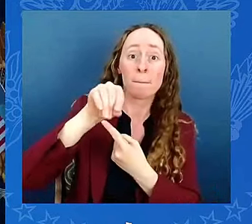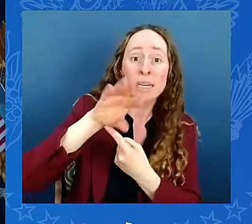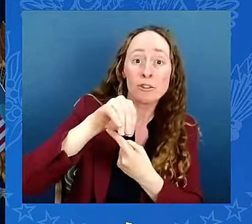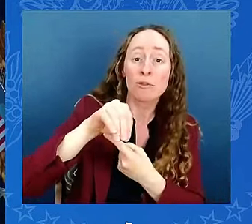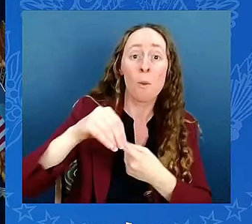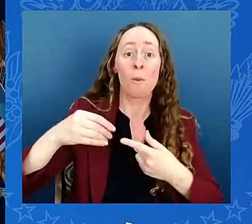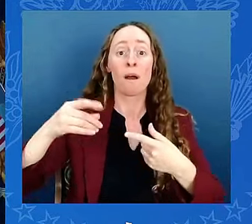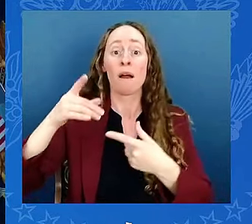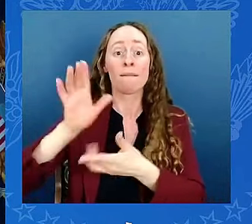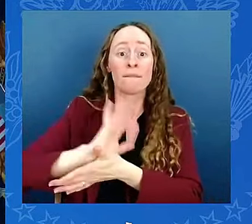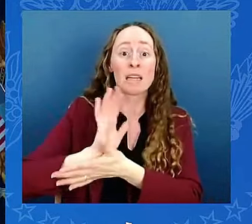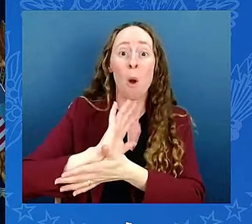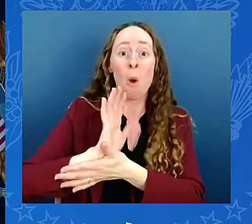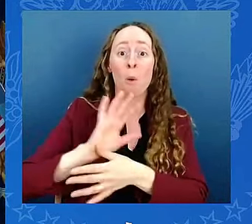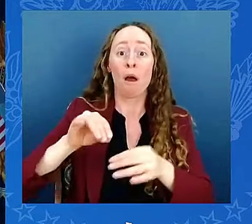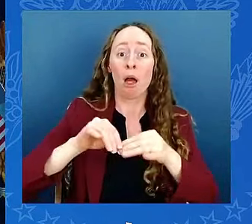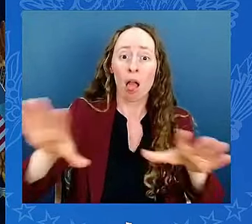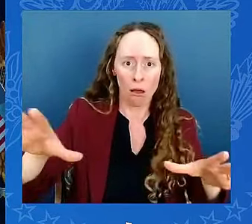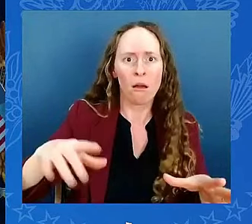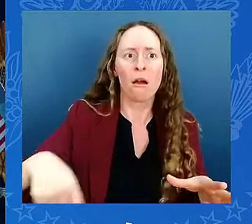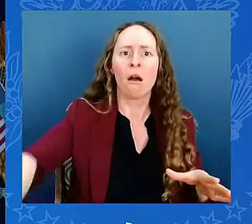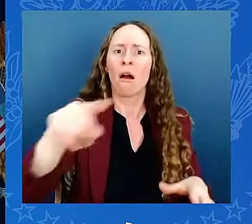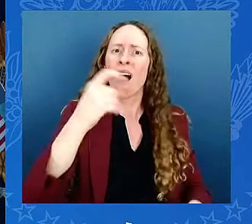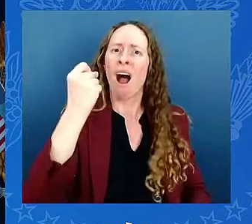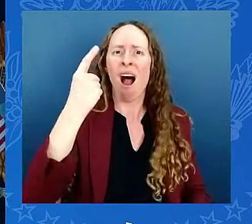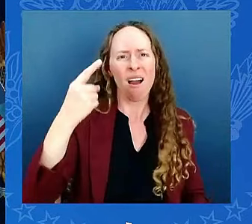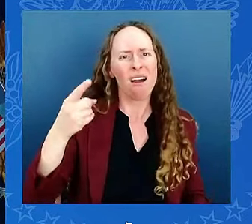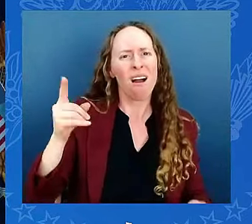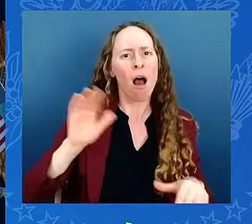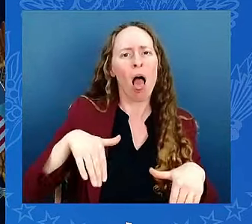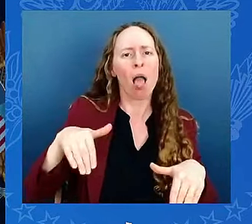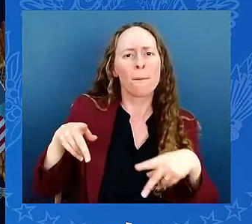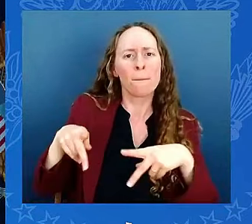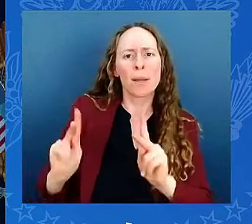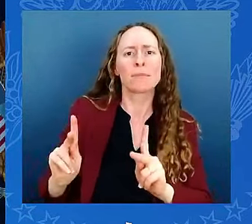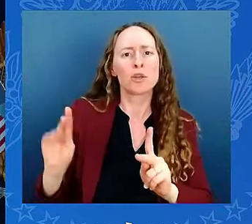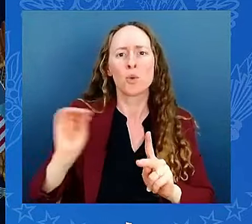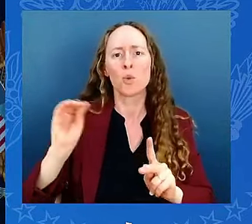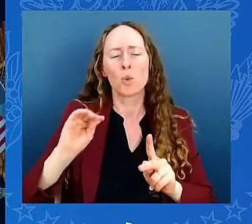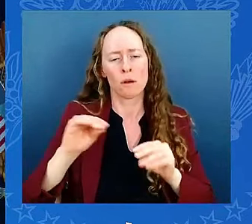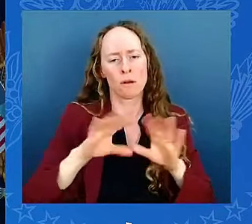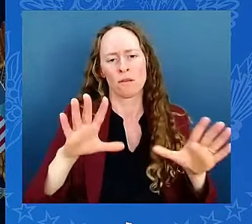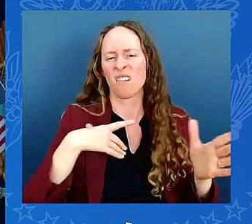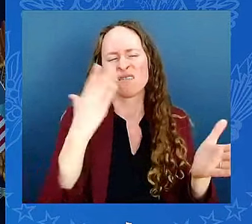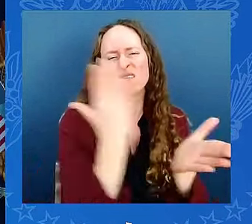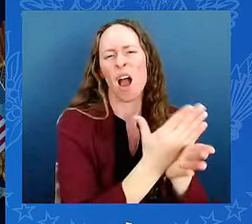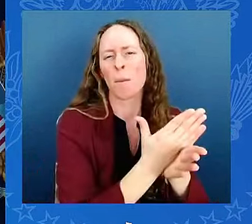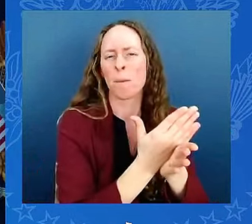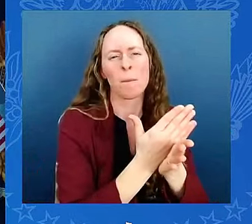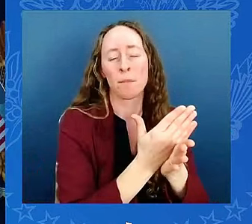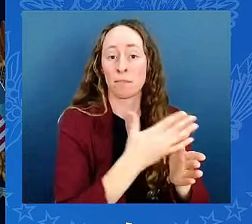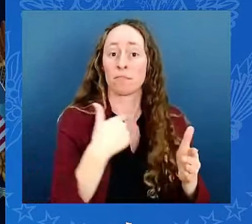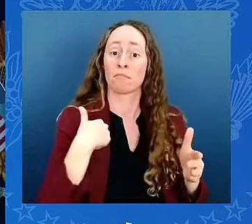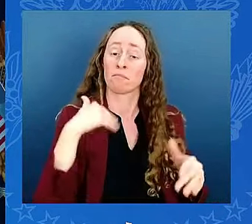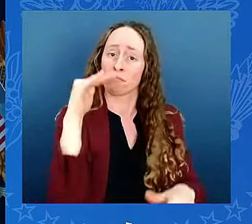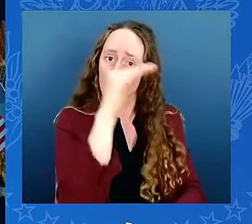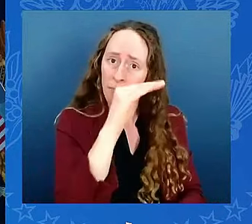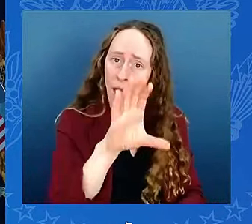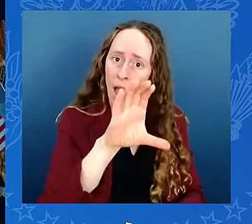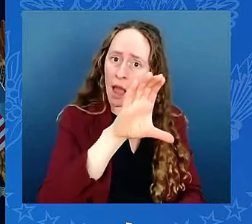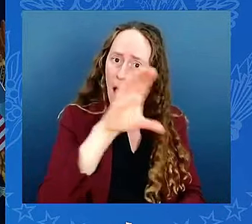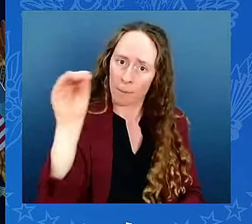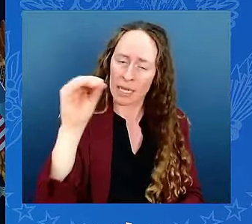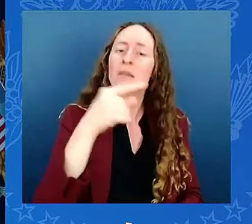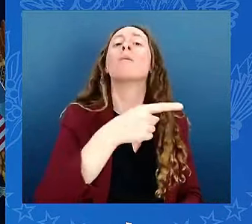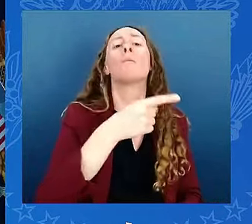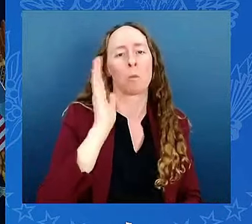we received new commitments from leading technology companies to combat the creation of exploitive deep fake images and to